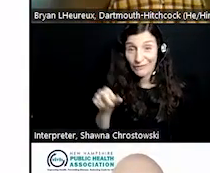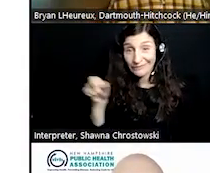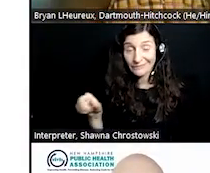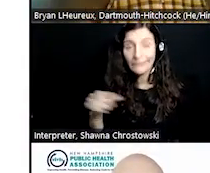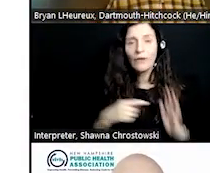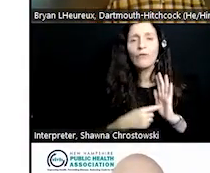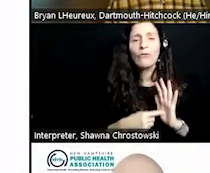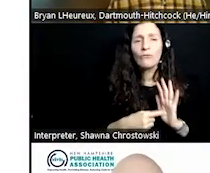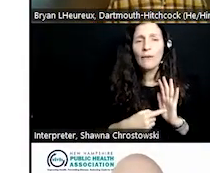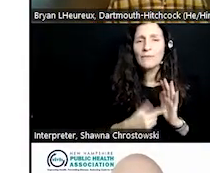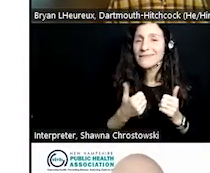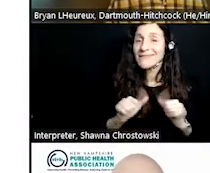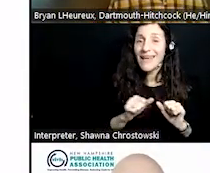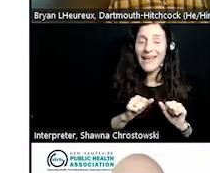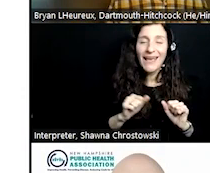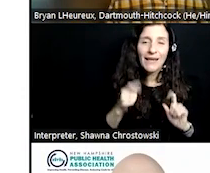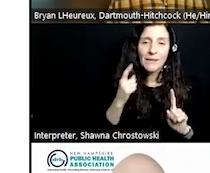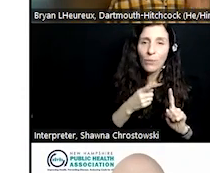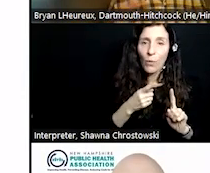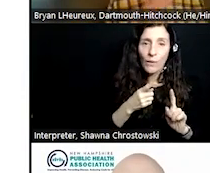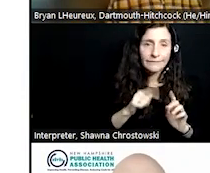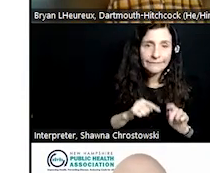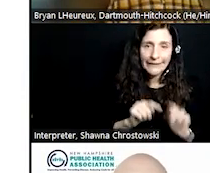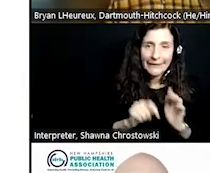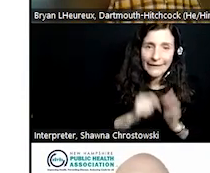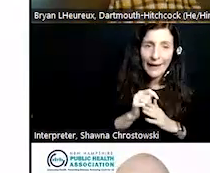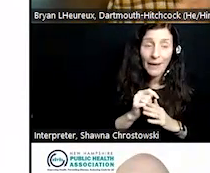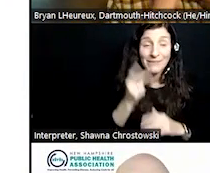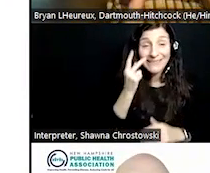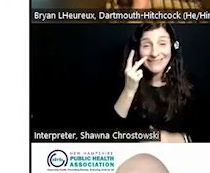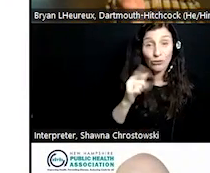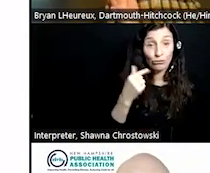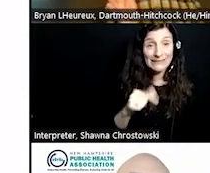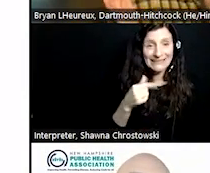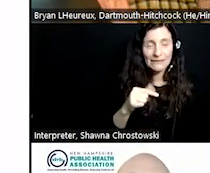represents at any point in time. So the green bar shows the numbers of clients